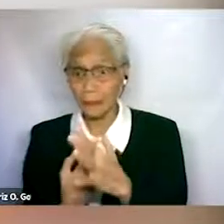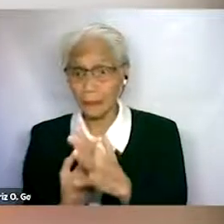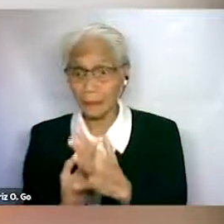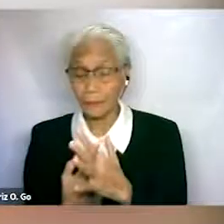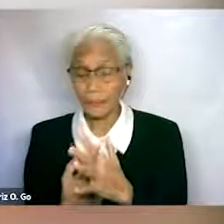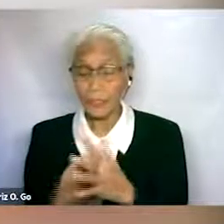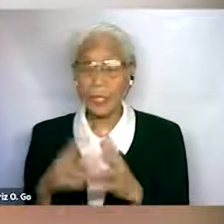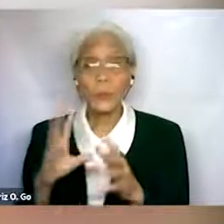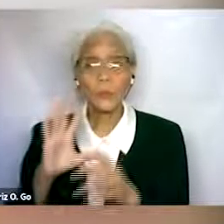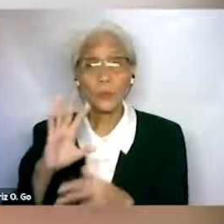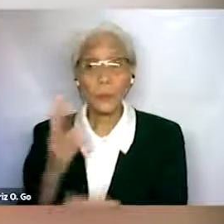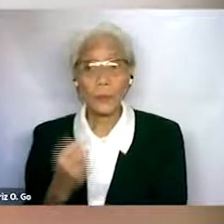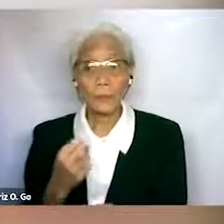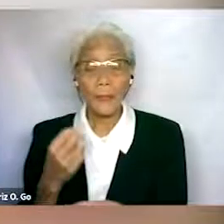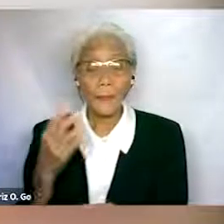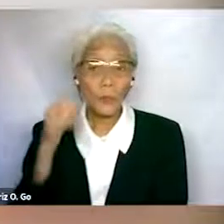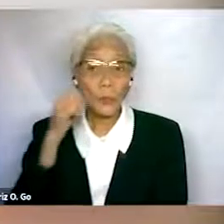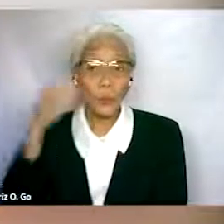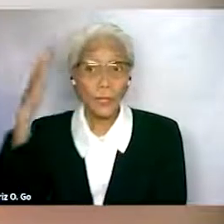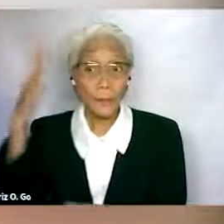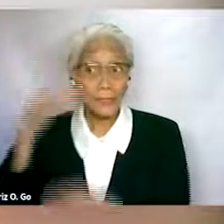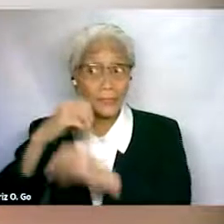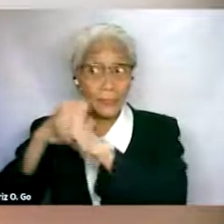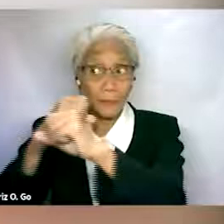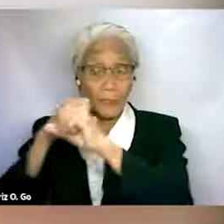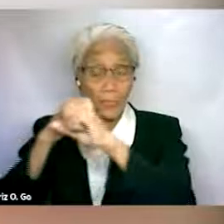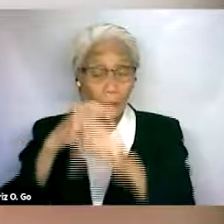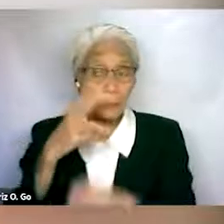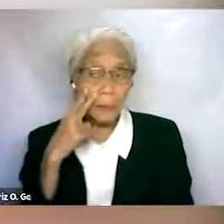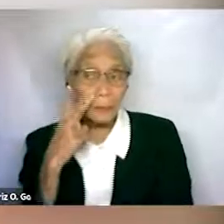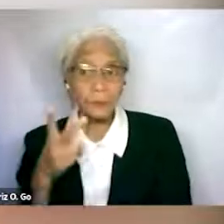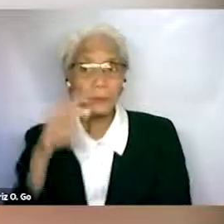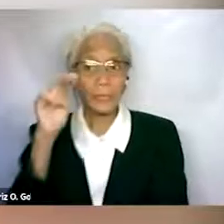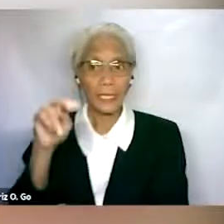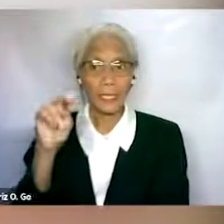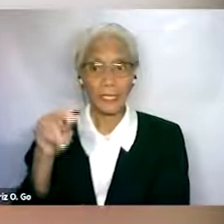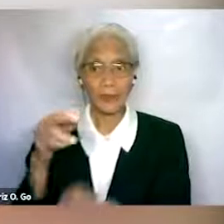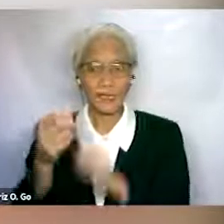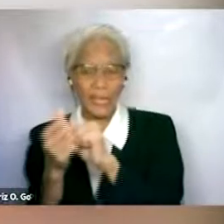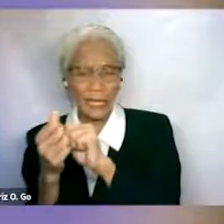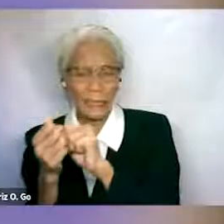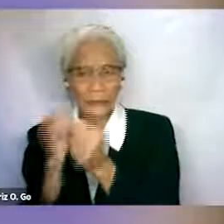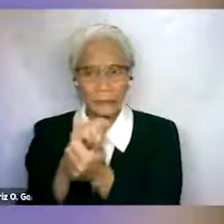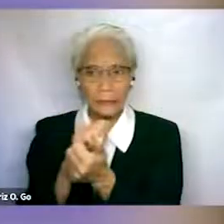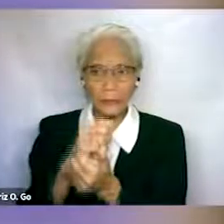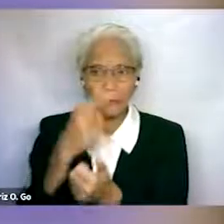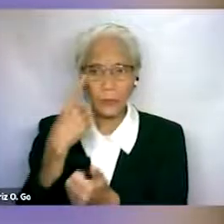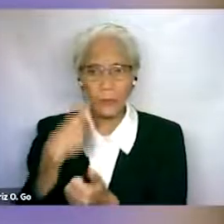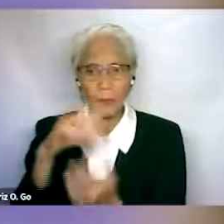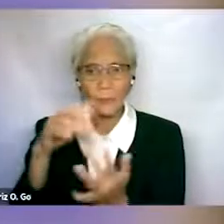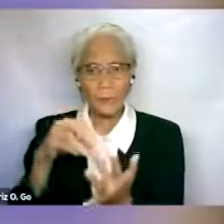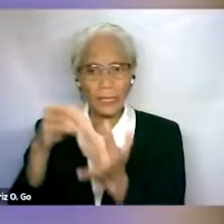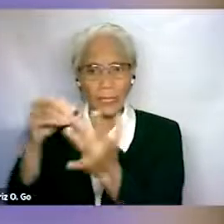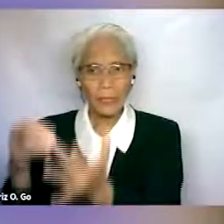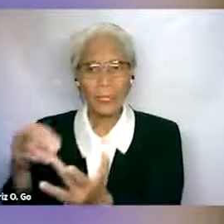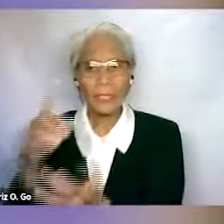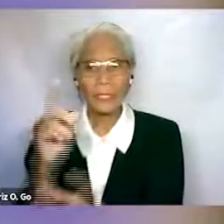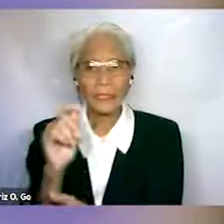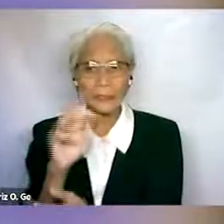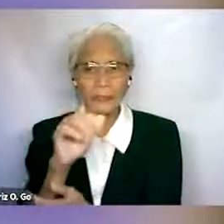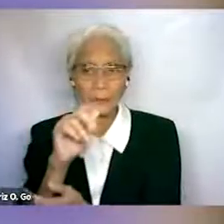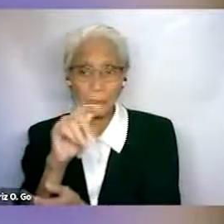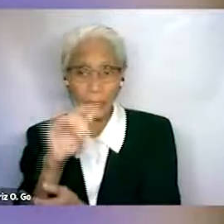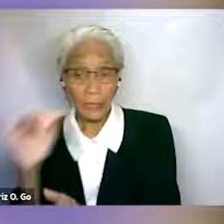women. And former Leticia Ramos-Shahani, a former senator, was also one of the drafters of CEDAW. So this is how CEDAW